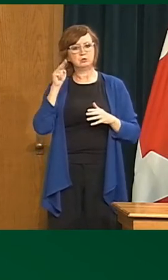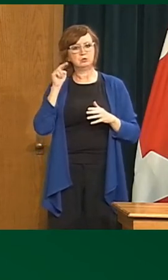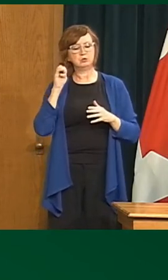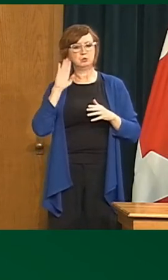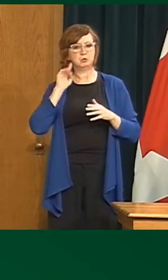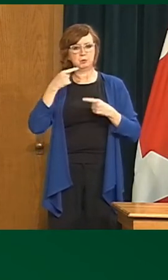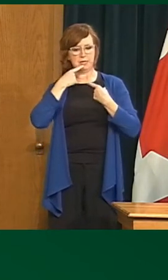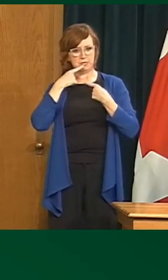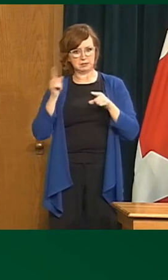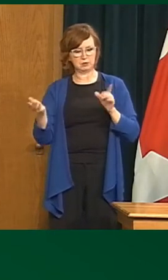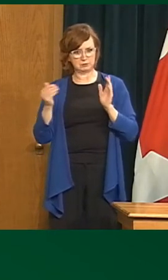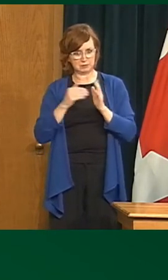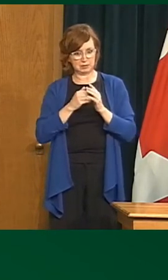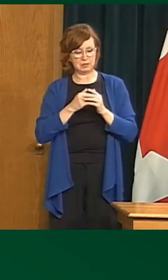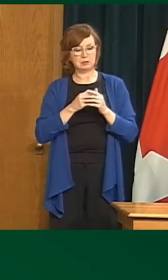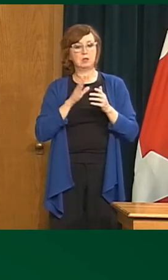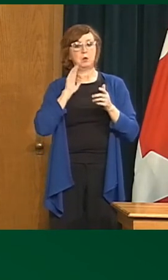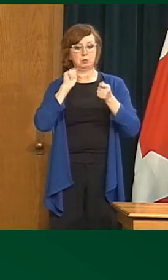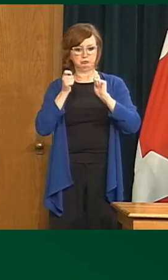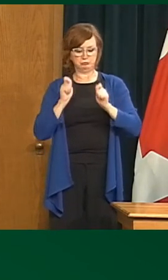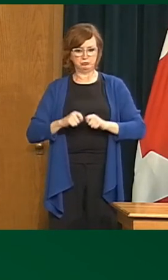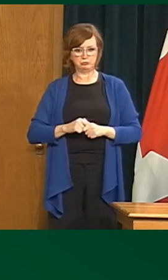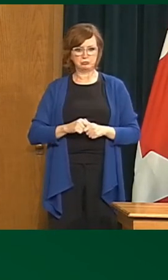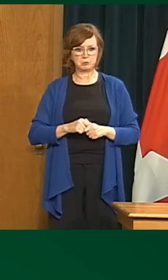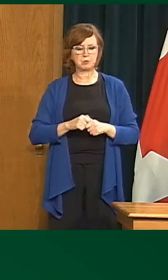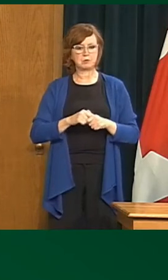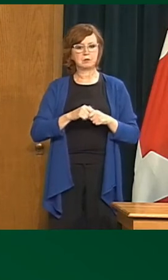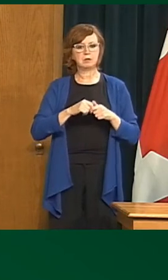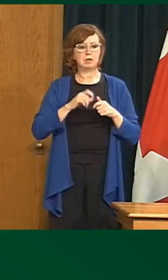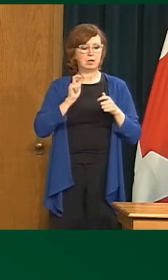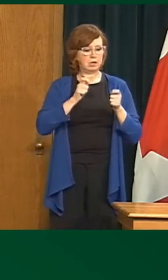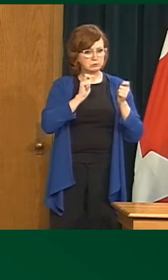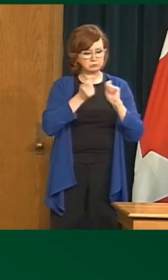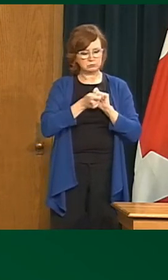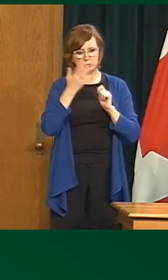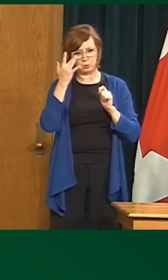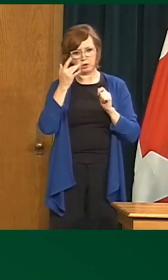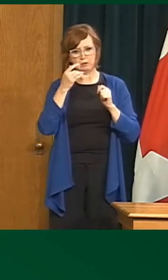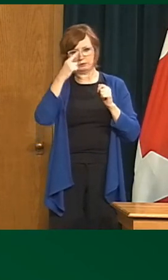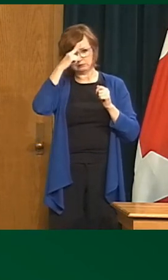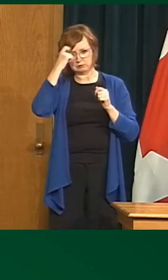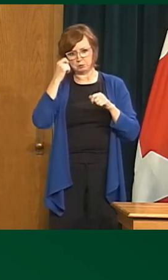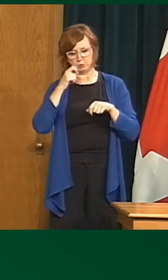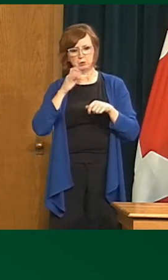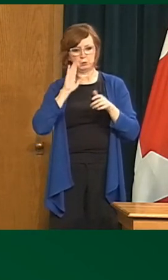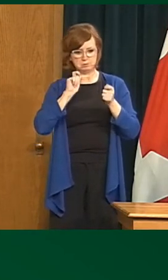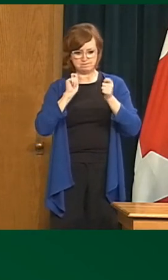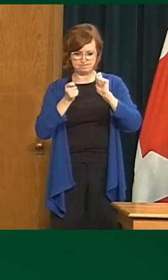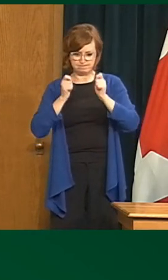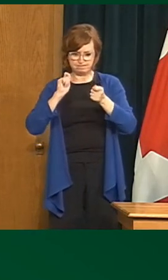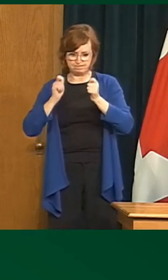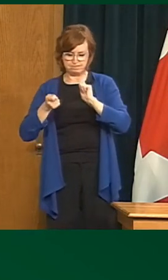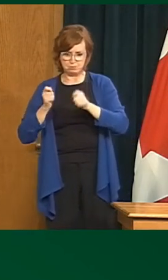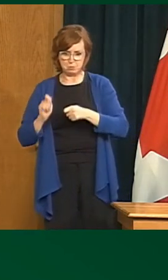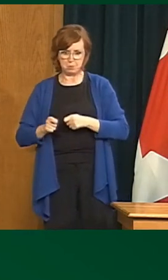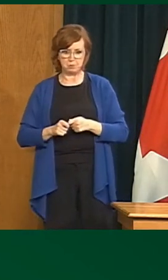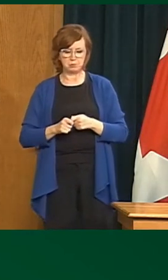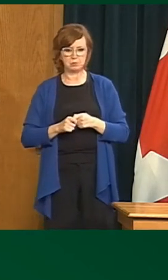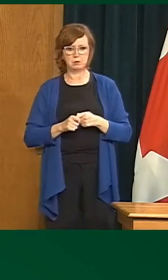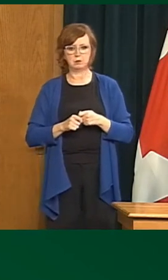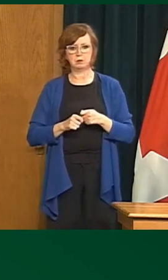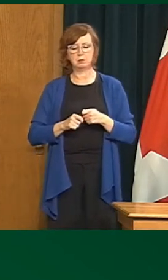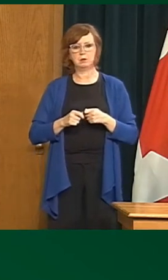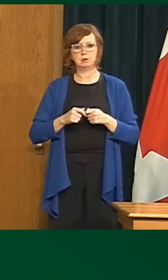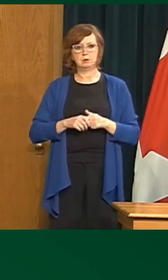ultimately they'll be refined as we go through the summer and what in many of us hope it will be a full